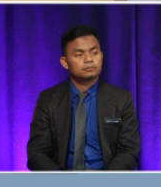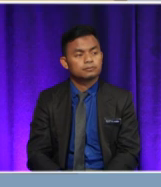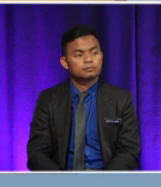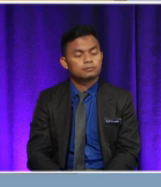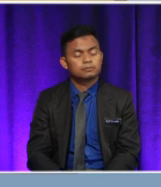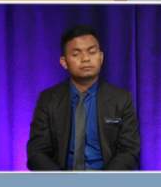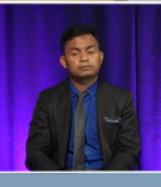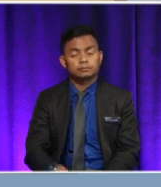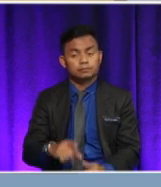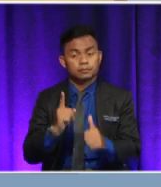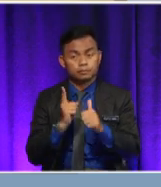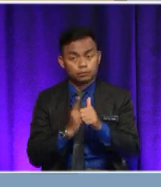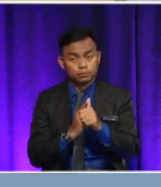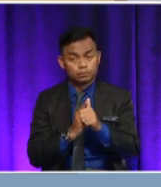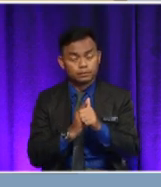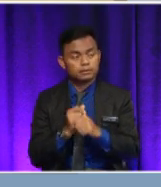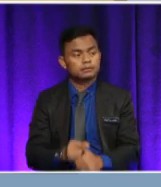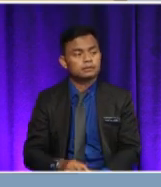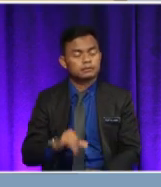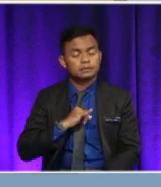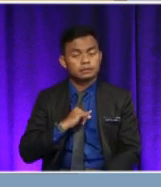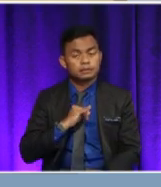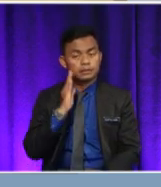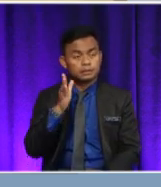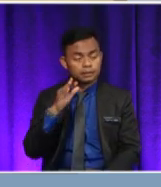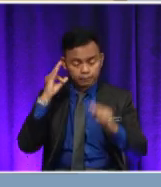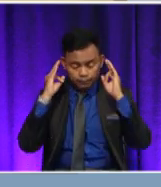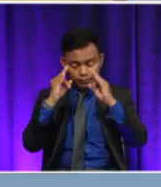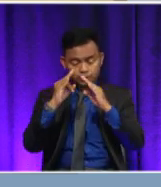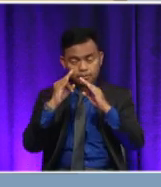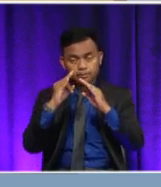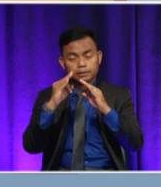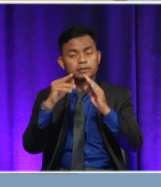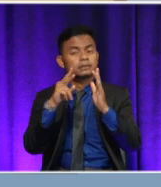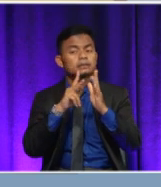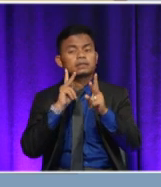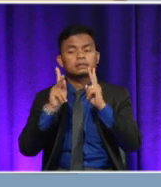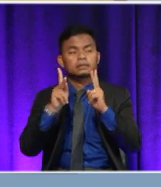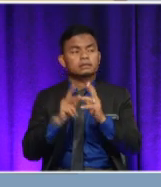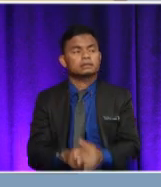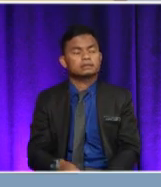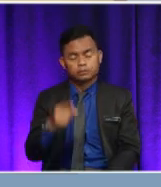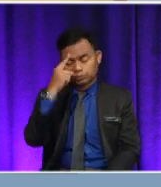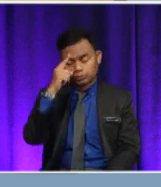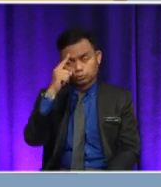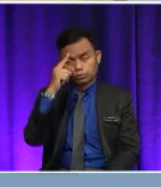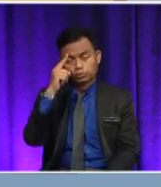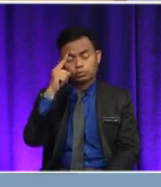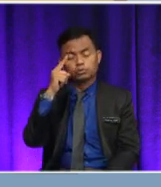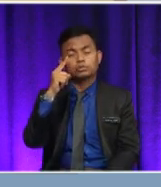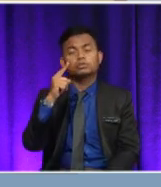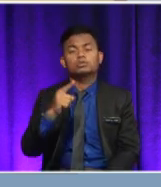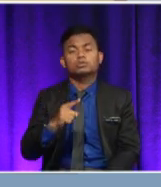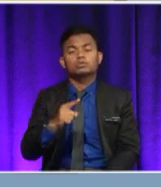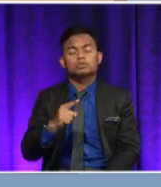The first steps that I would do is to focus solely on keywords to help save more time, and also to